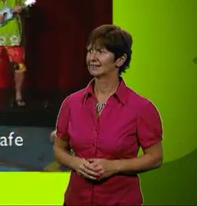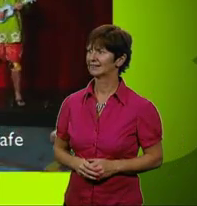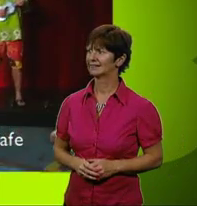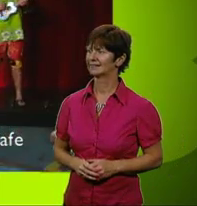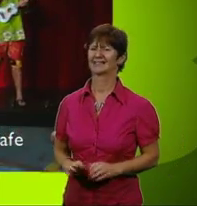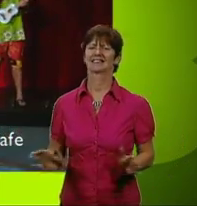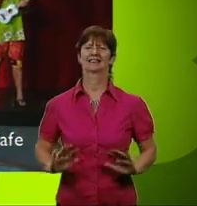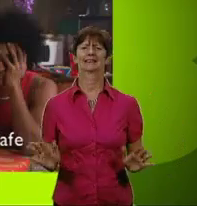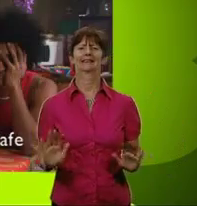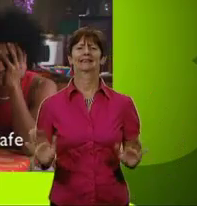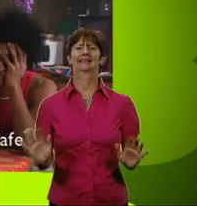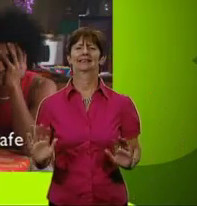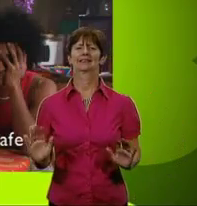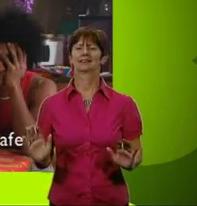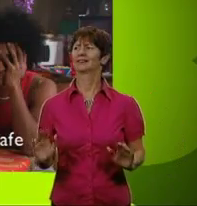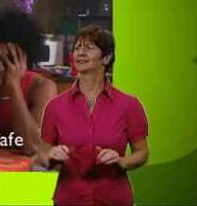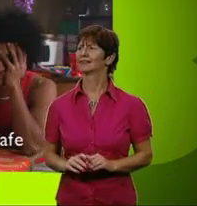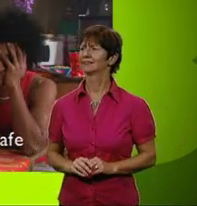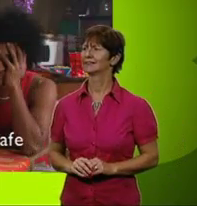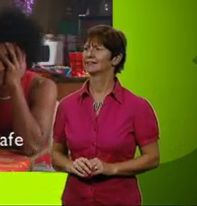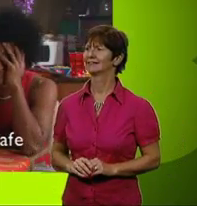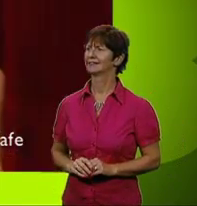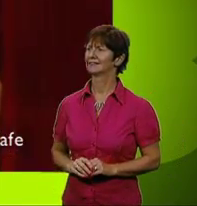That's gonna be a no from me. Ty?